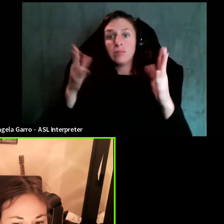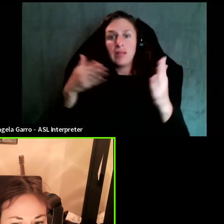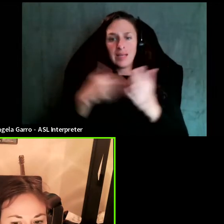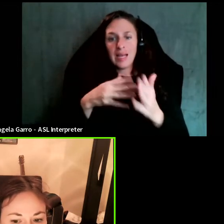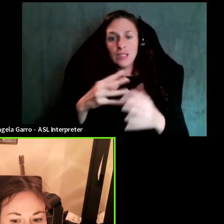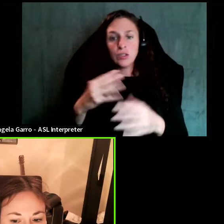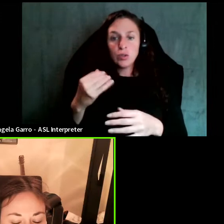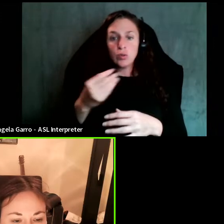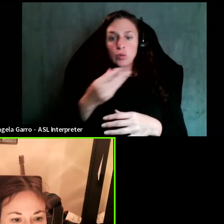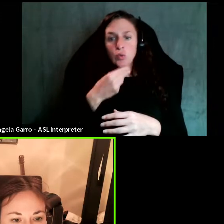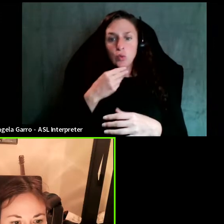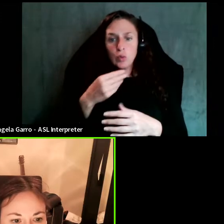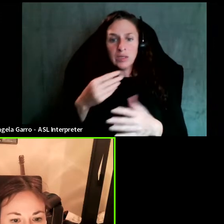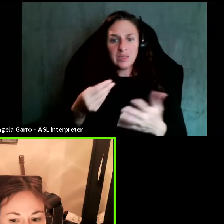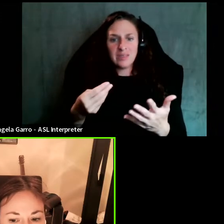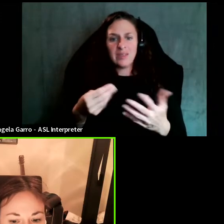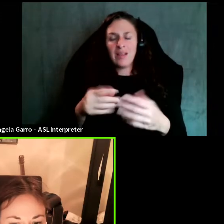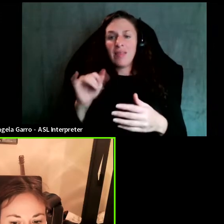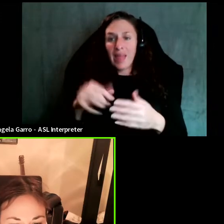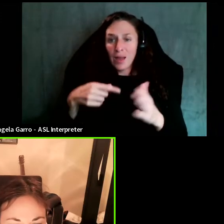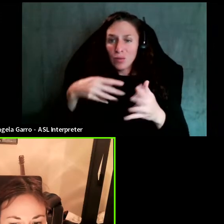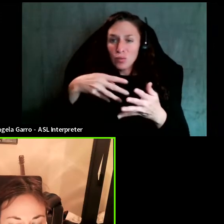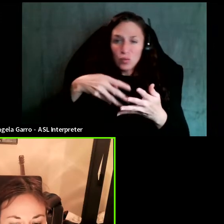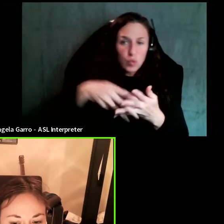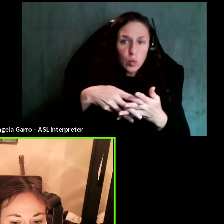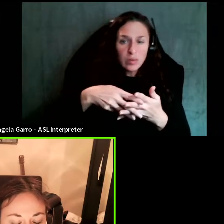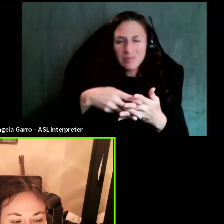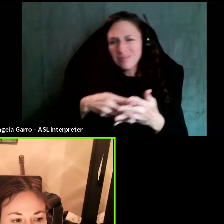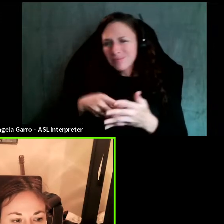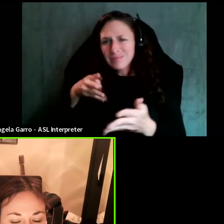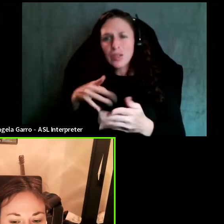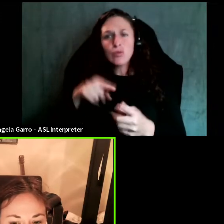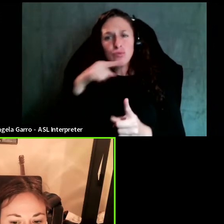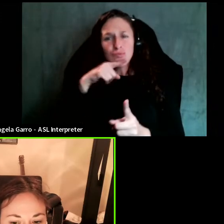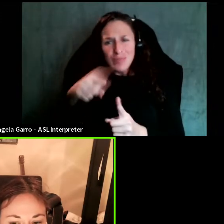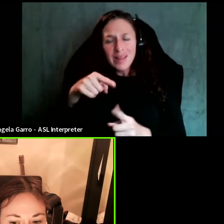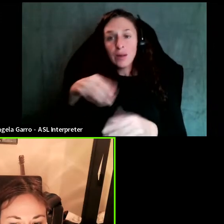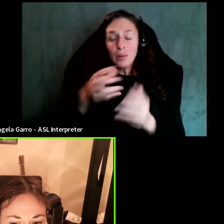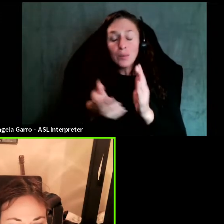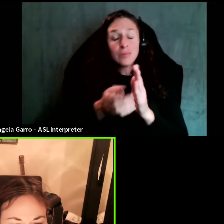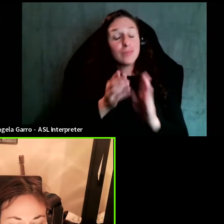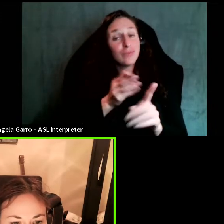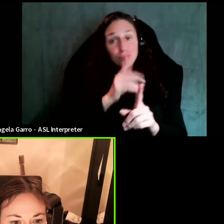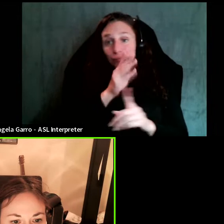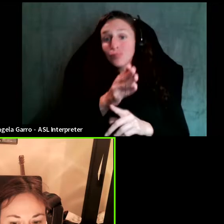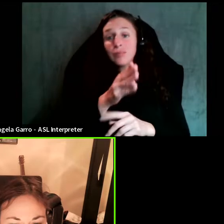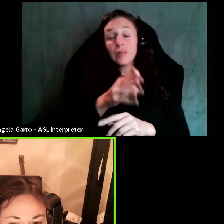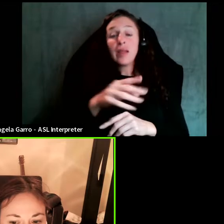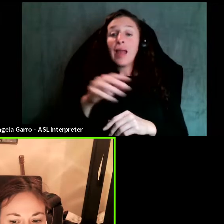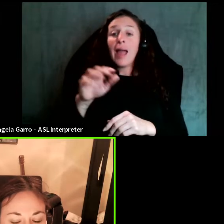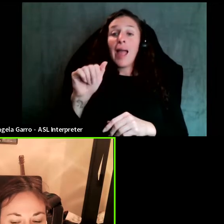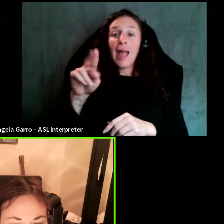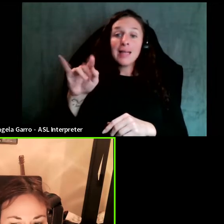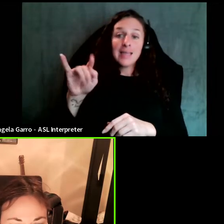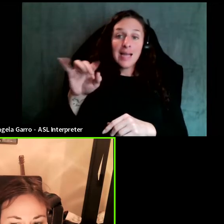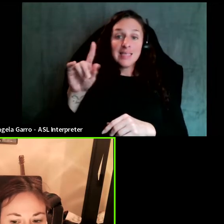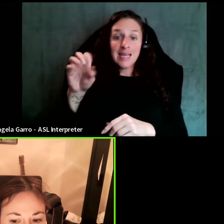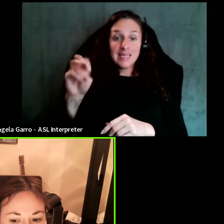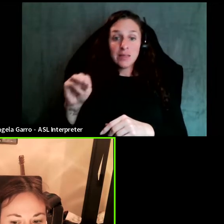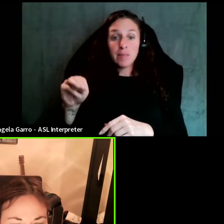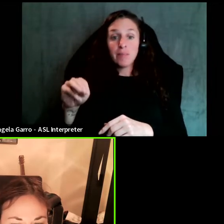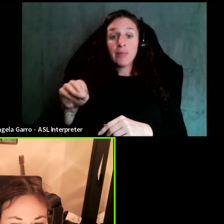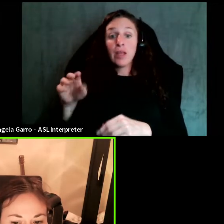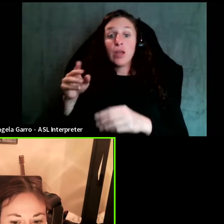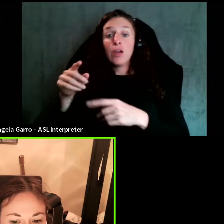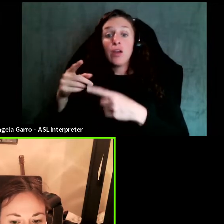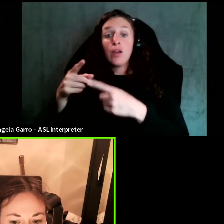of that outrage is pure anti-Semitism. From the river to the sea means no Jews